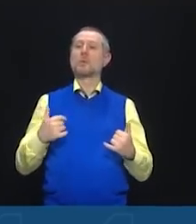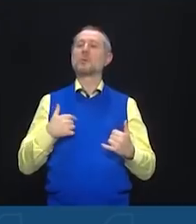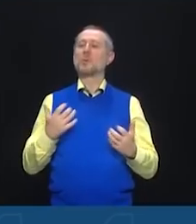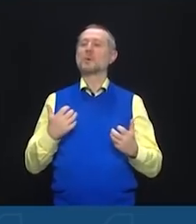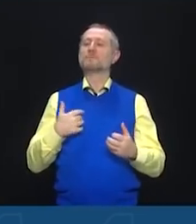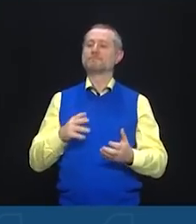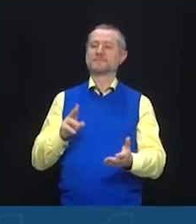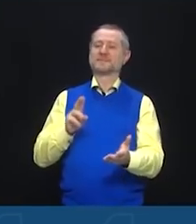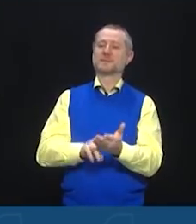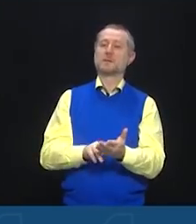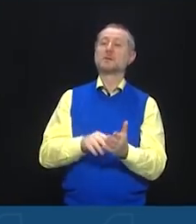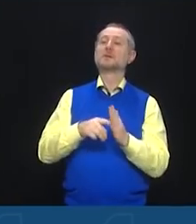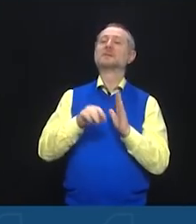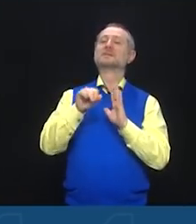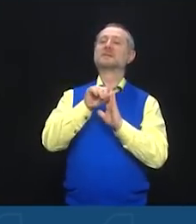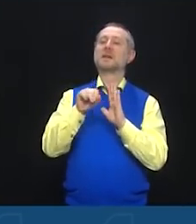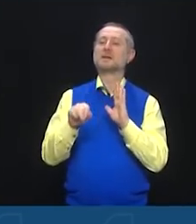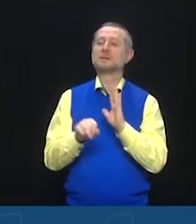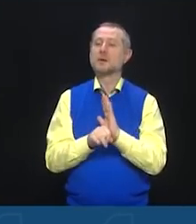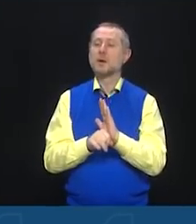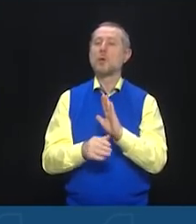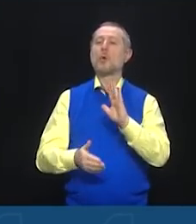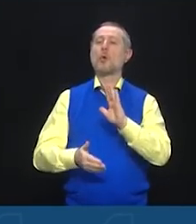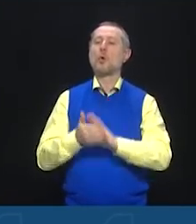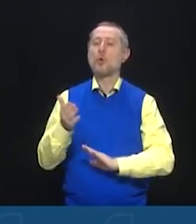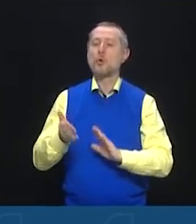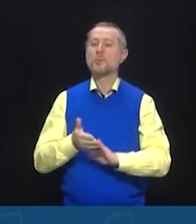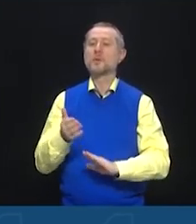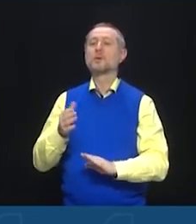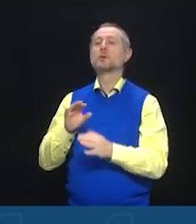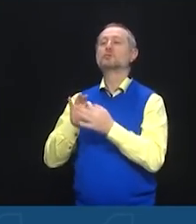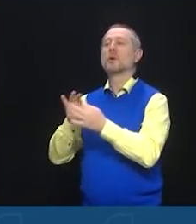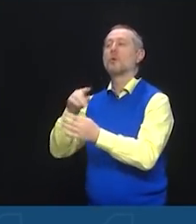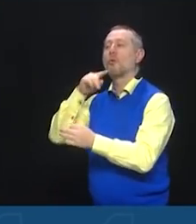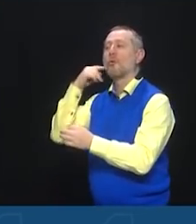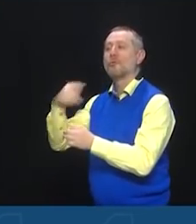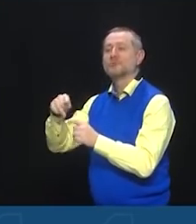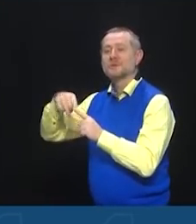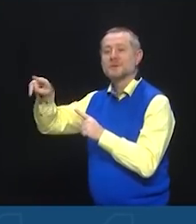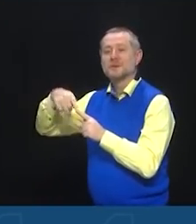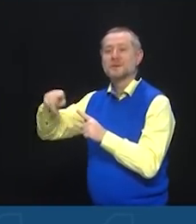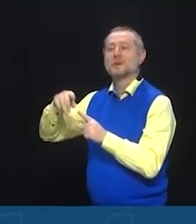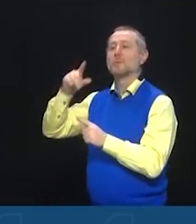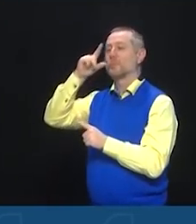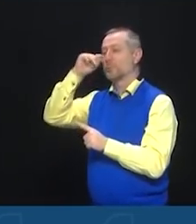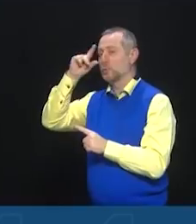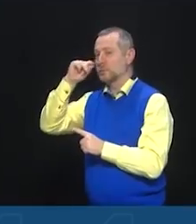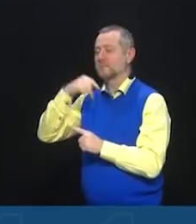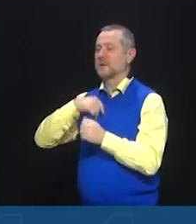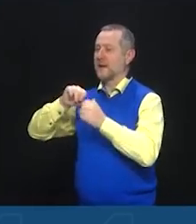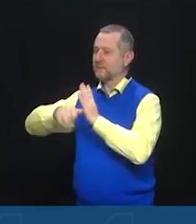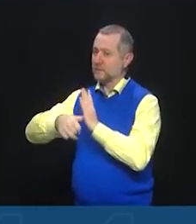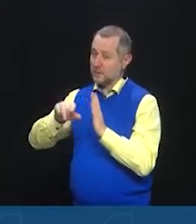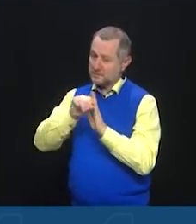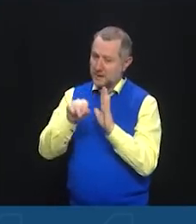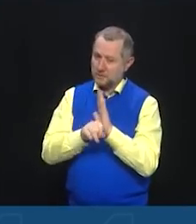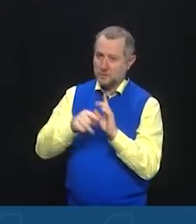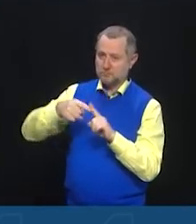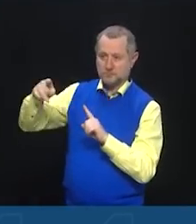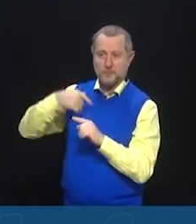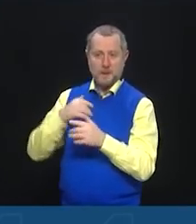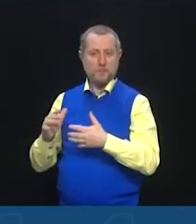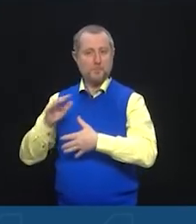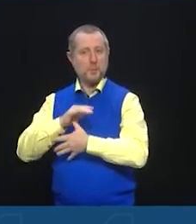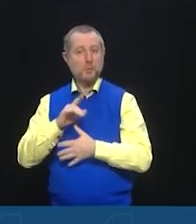state activity related to Russia or Putin to send a strong message where our priorities are, and they're with the Ukrainian people